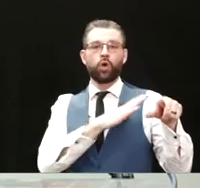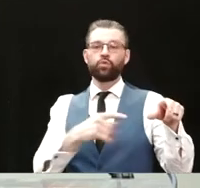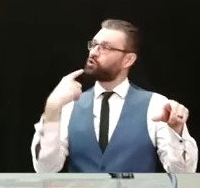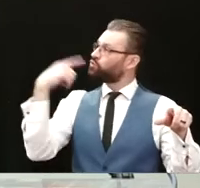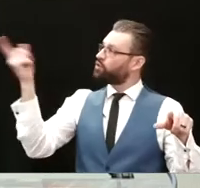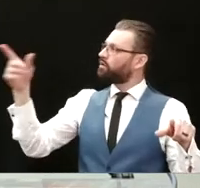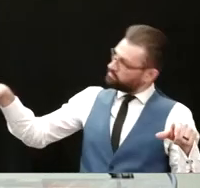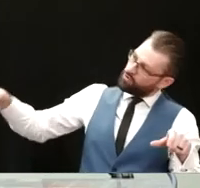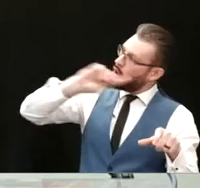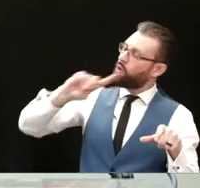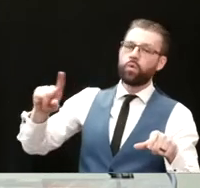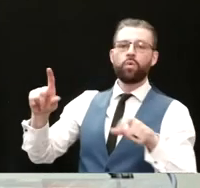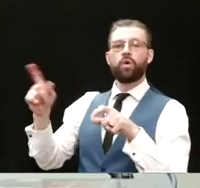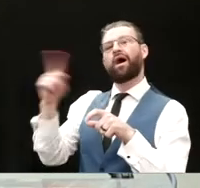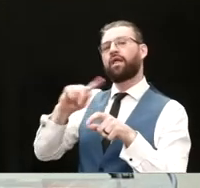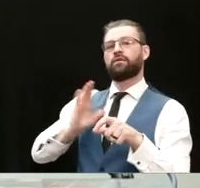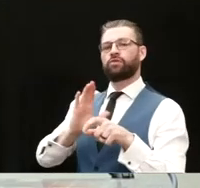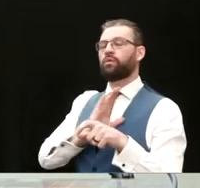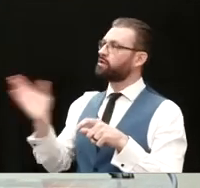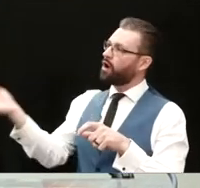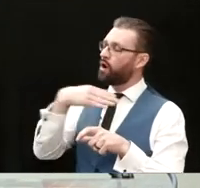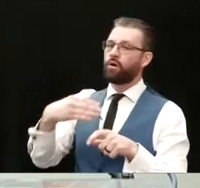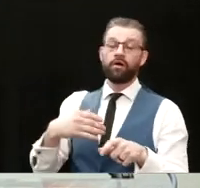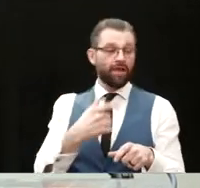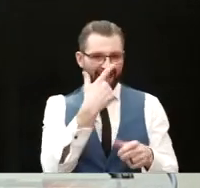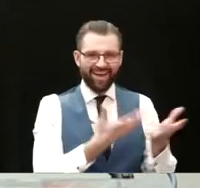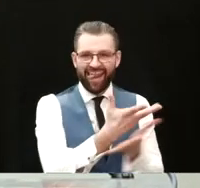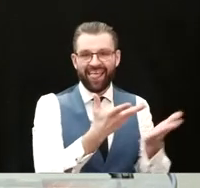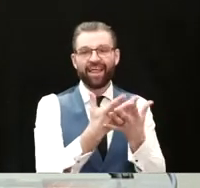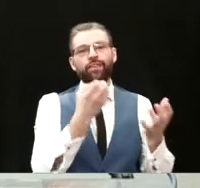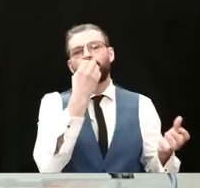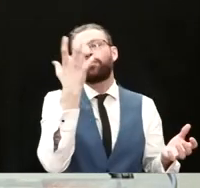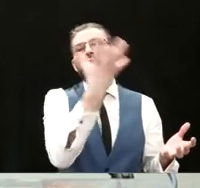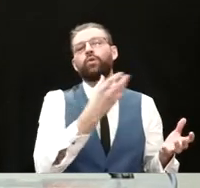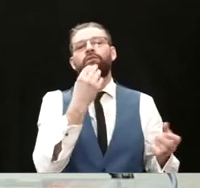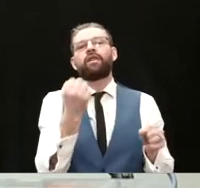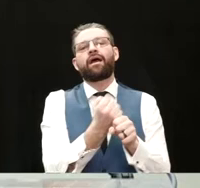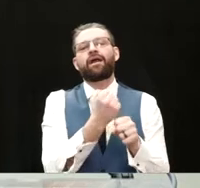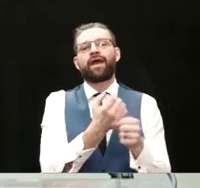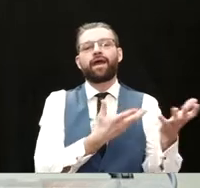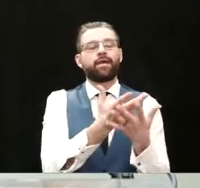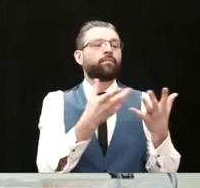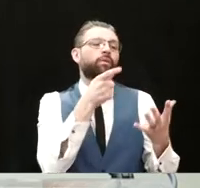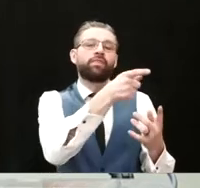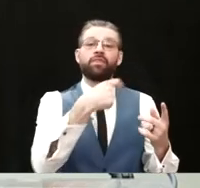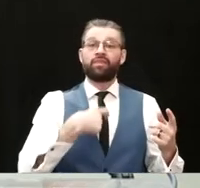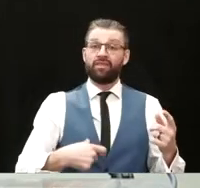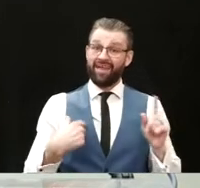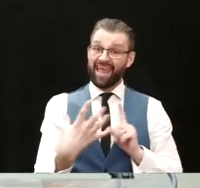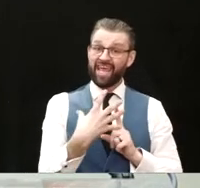his comrade to leave the room so he could talk about the beautiful game with one of his heroes.